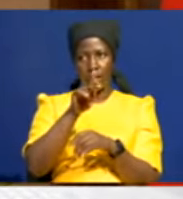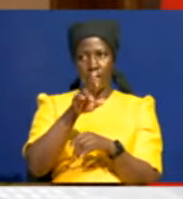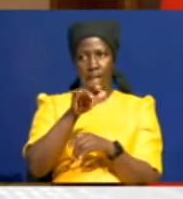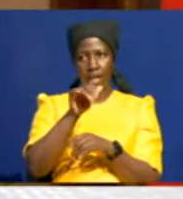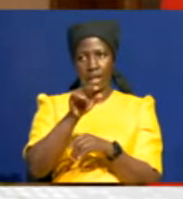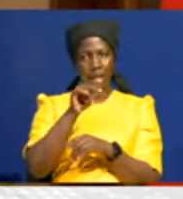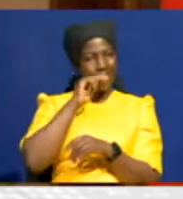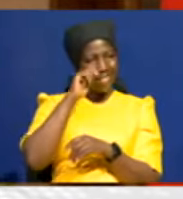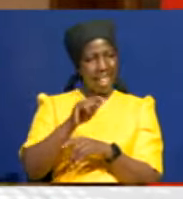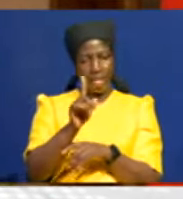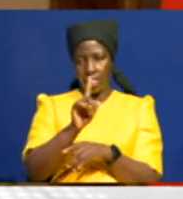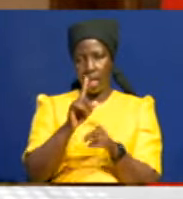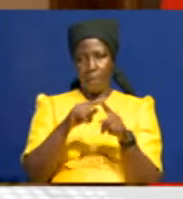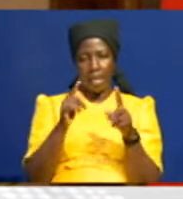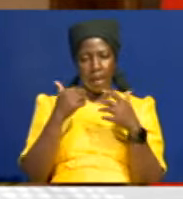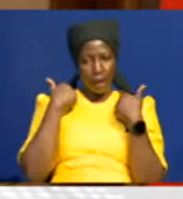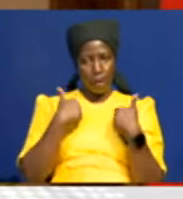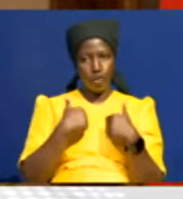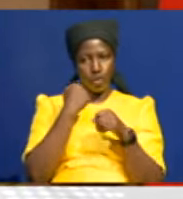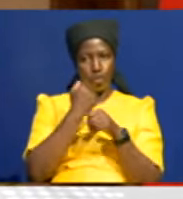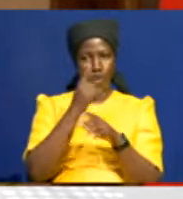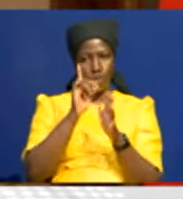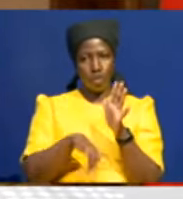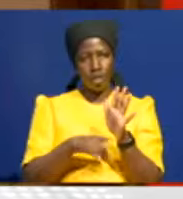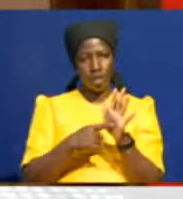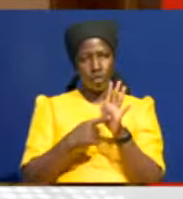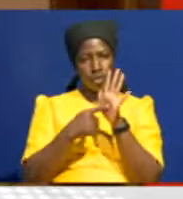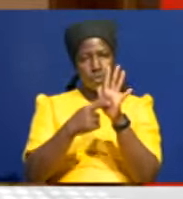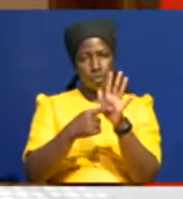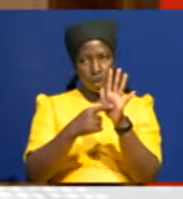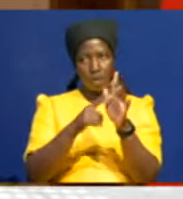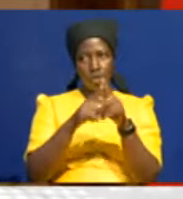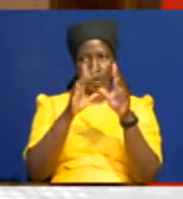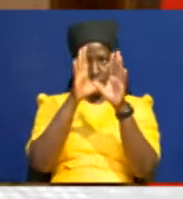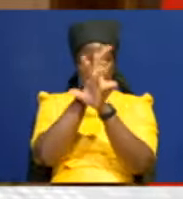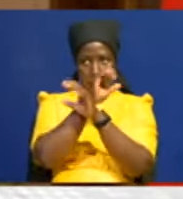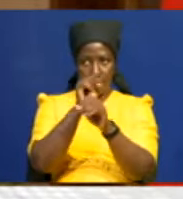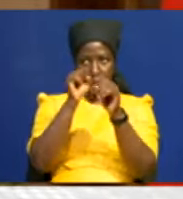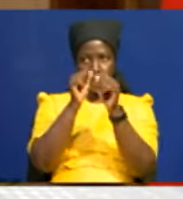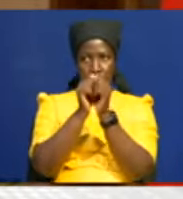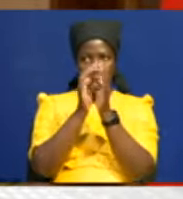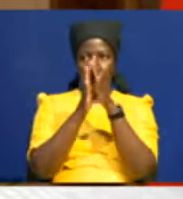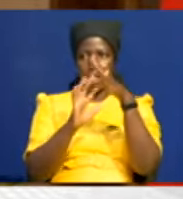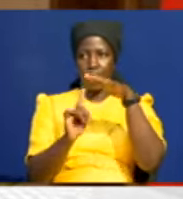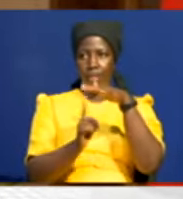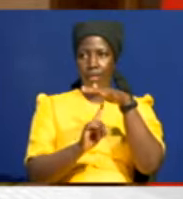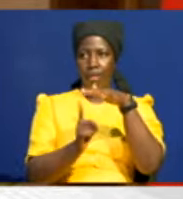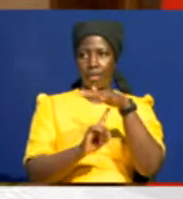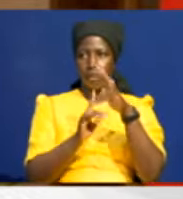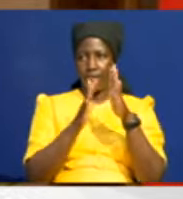What I was doing was presenting to Mr. President and to the ministers